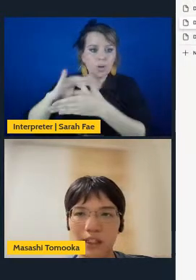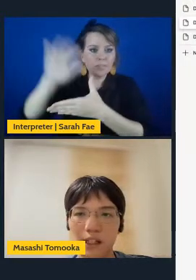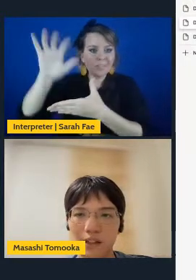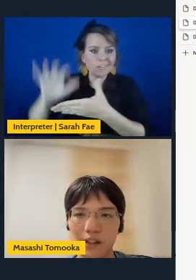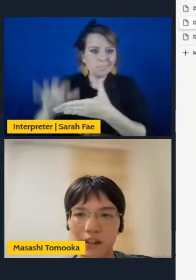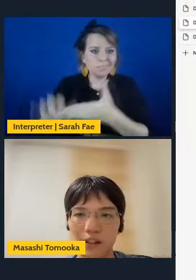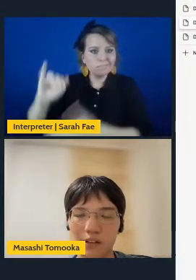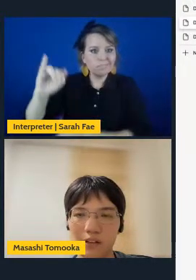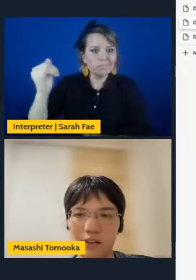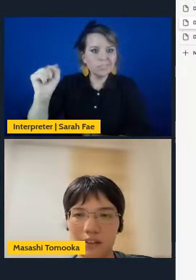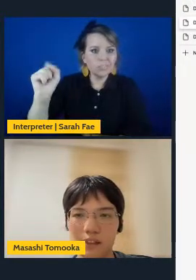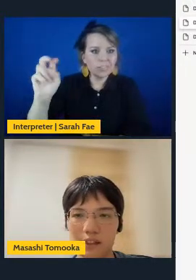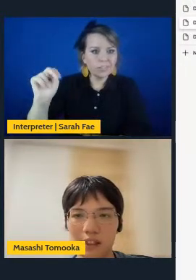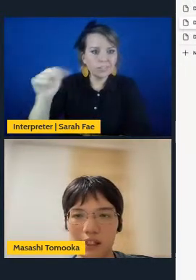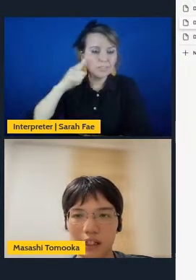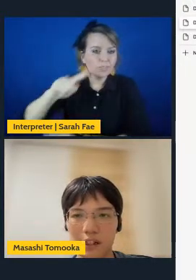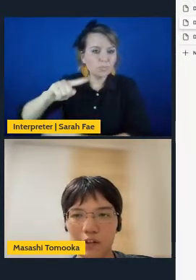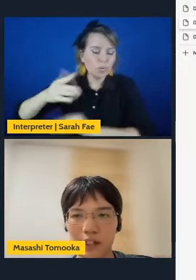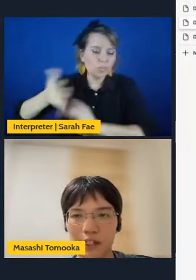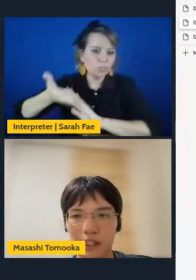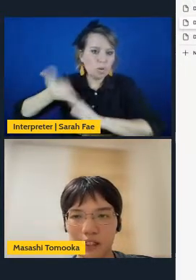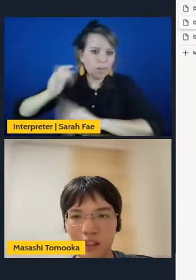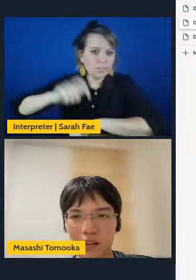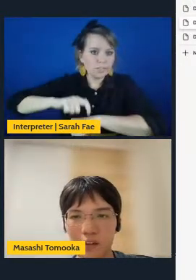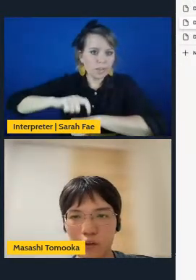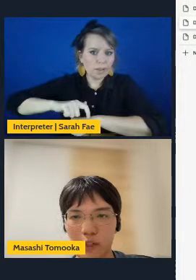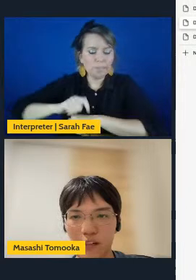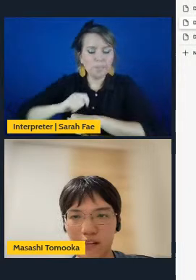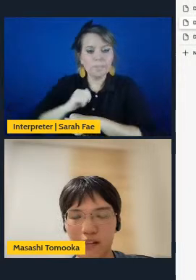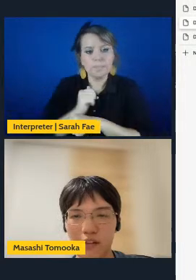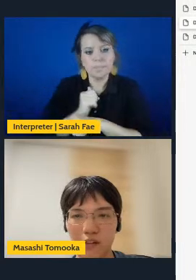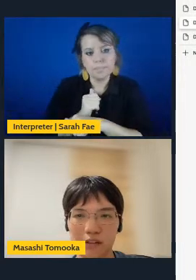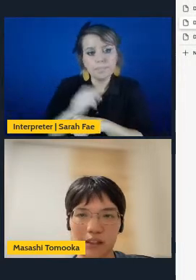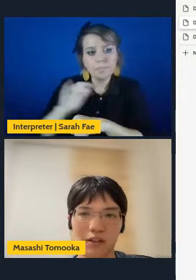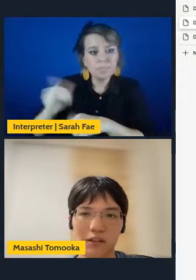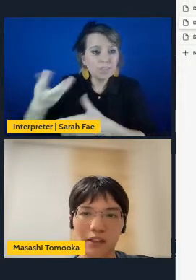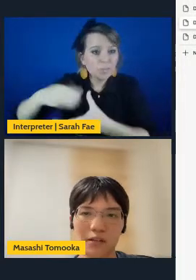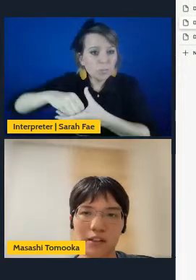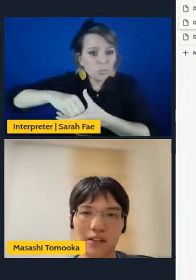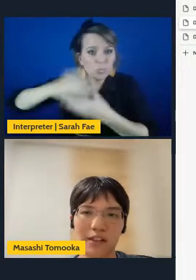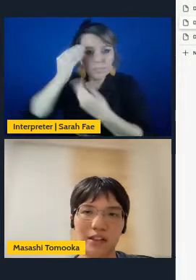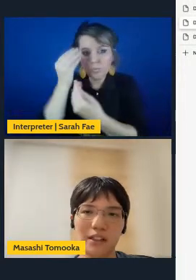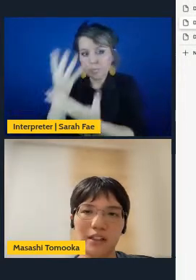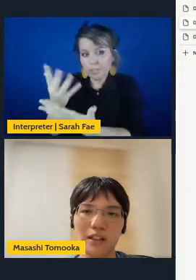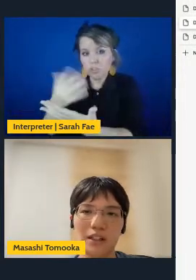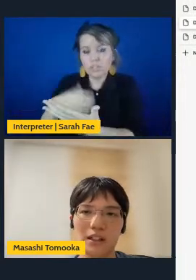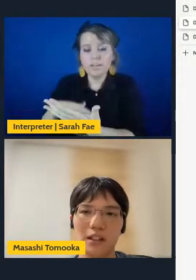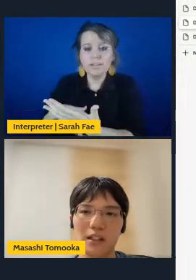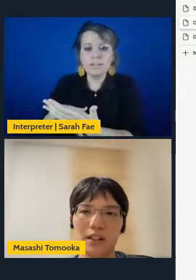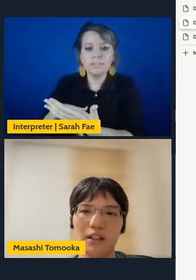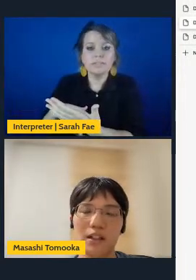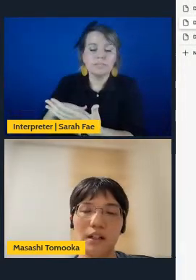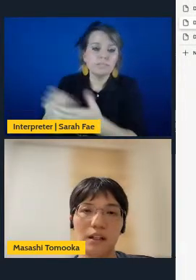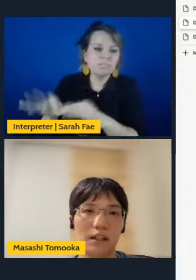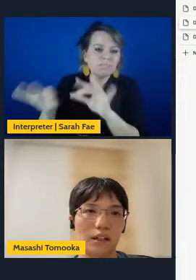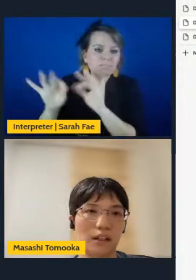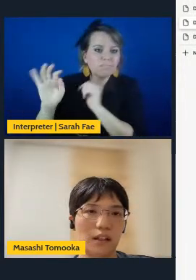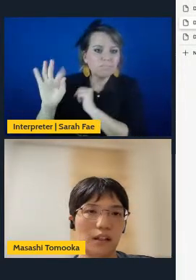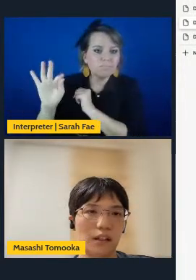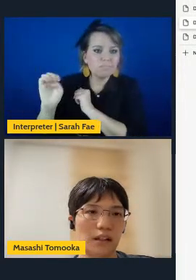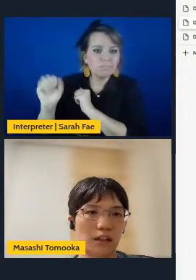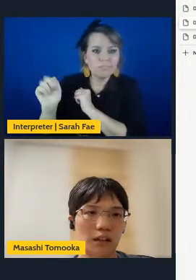runtime. It includes the required information to use the cognitive feature.